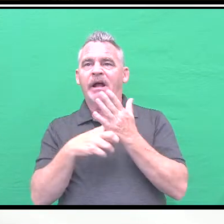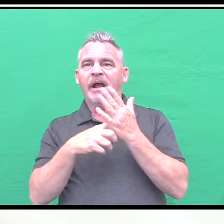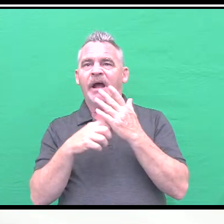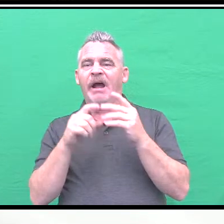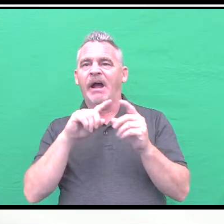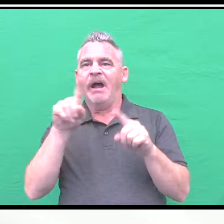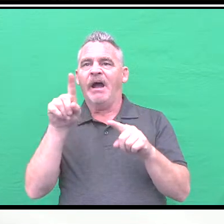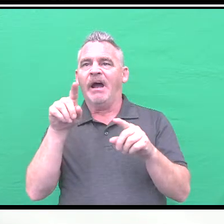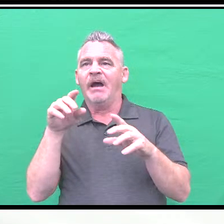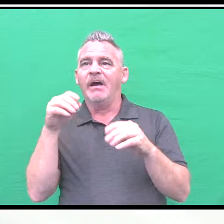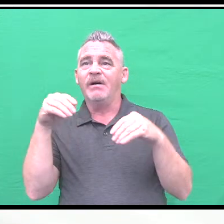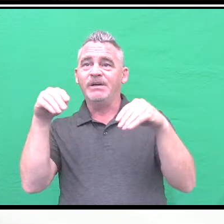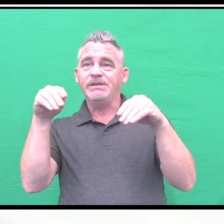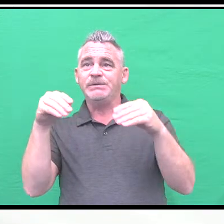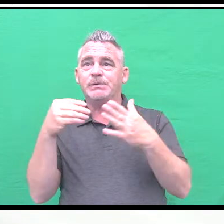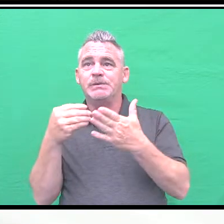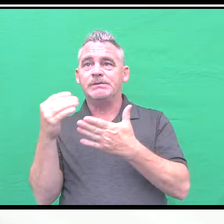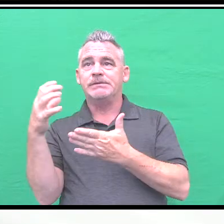there.